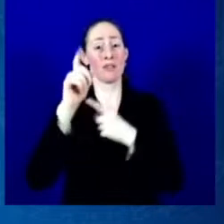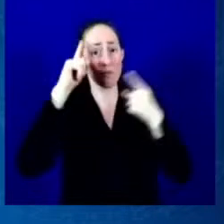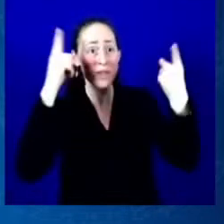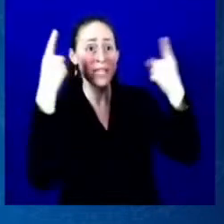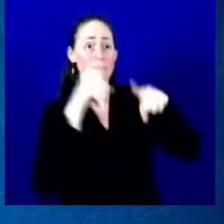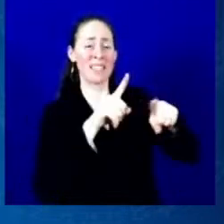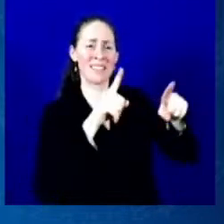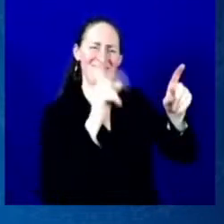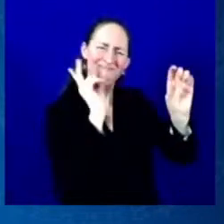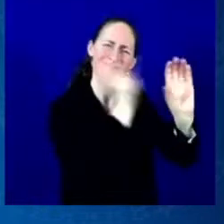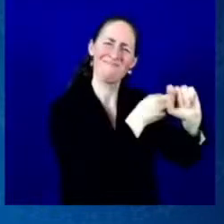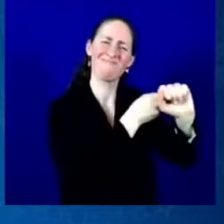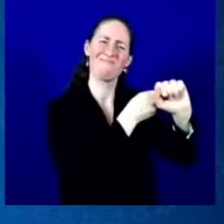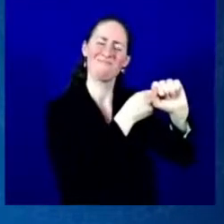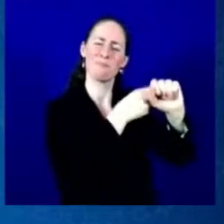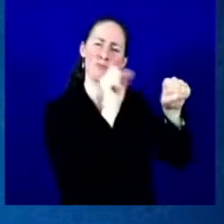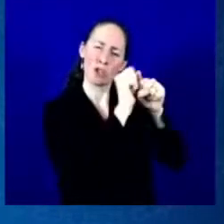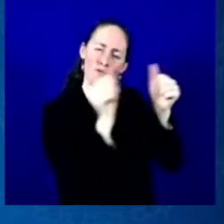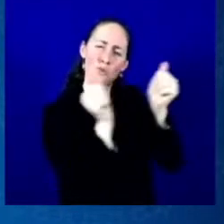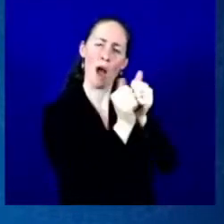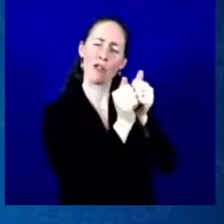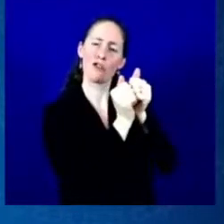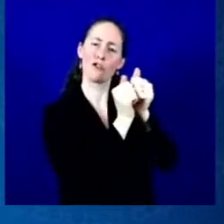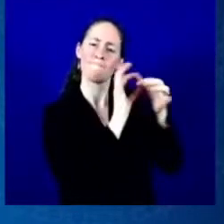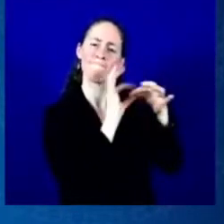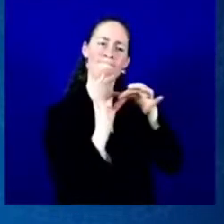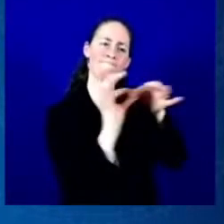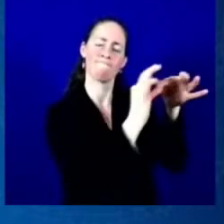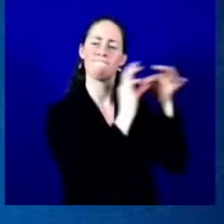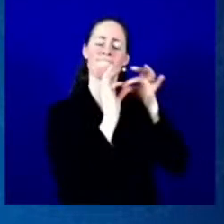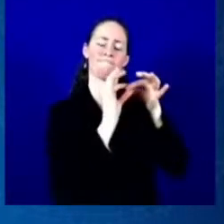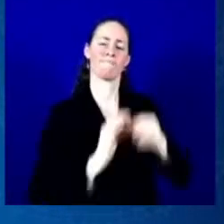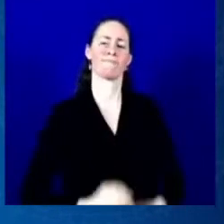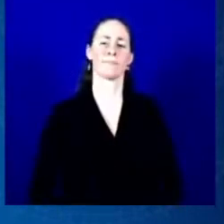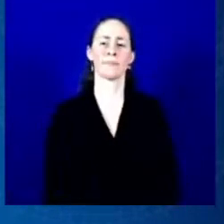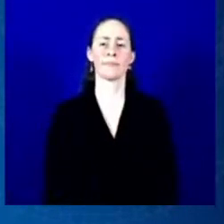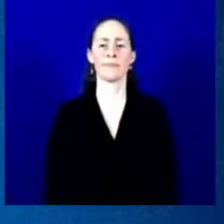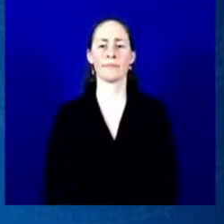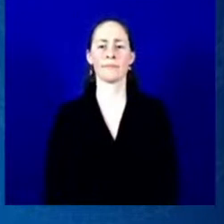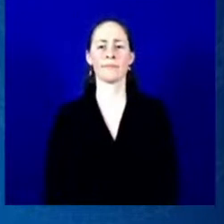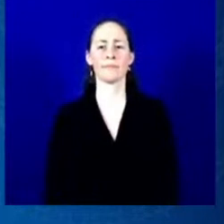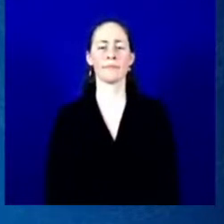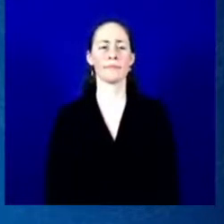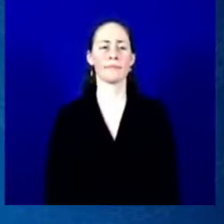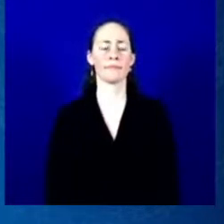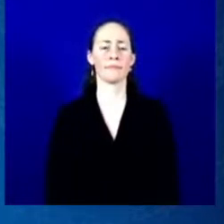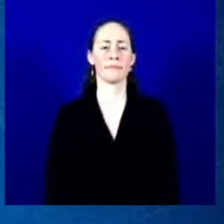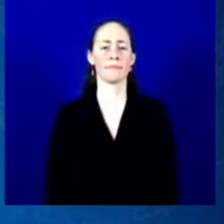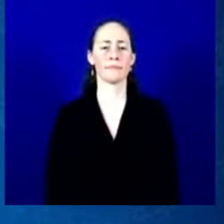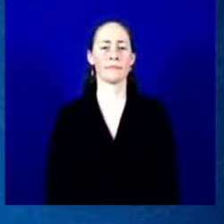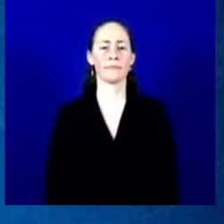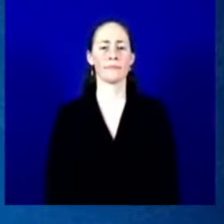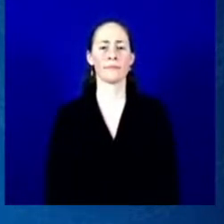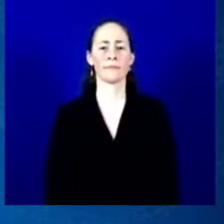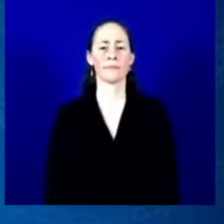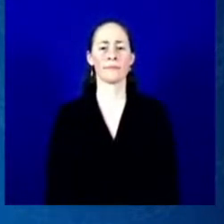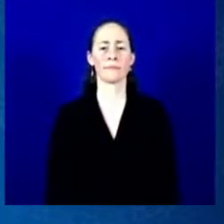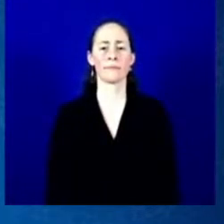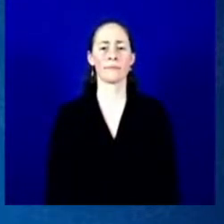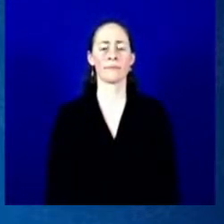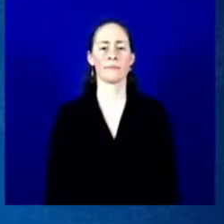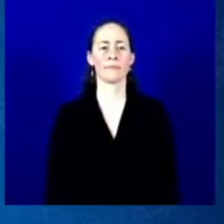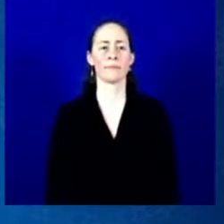very blunt about it. I had attempt was to make